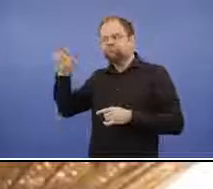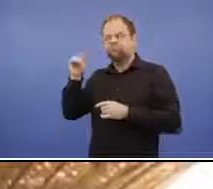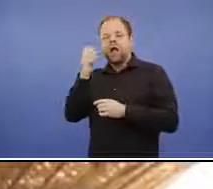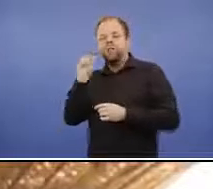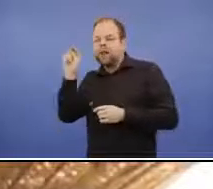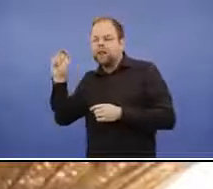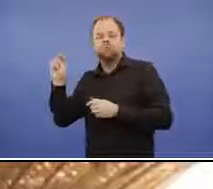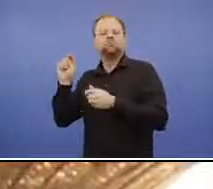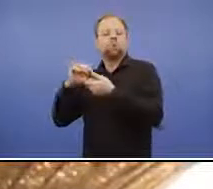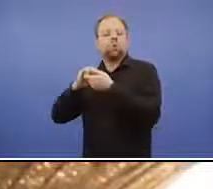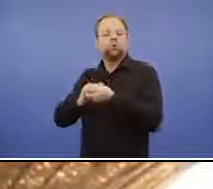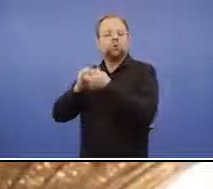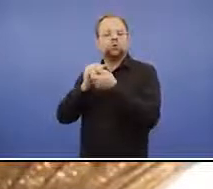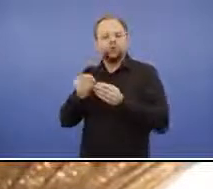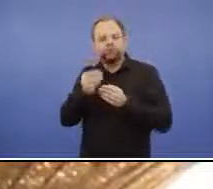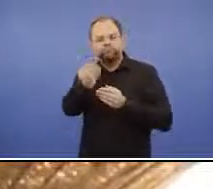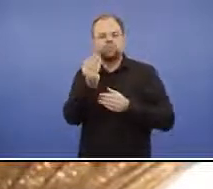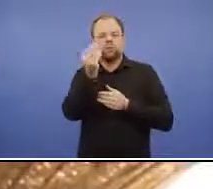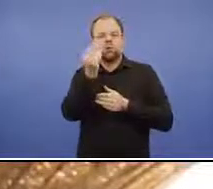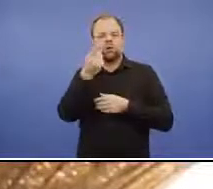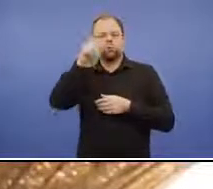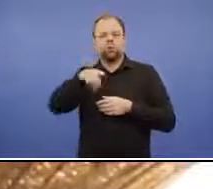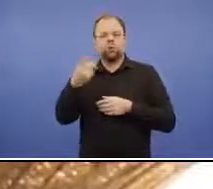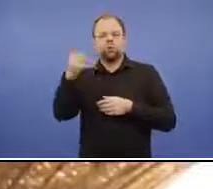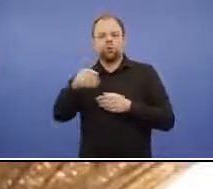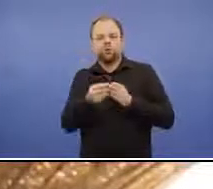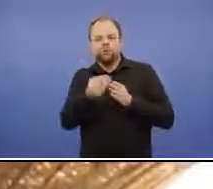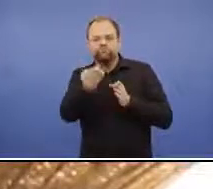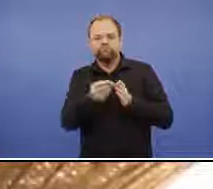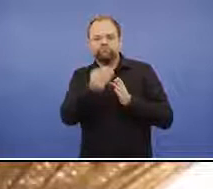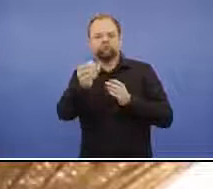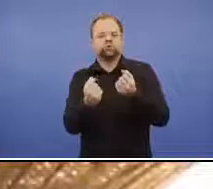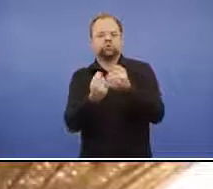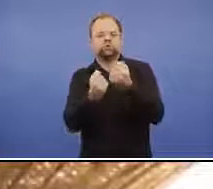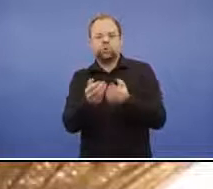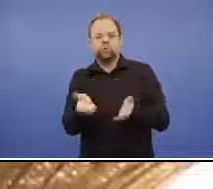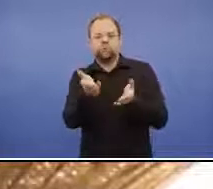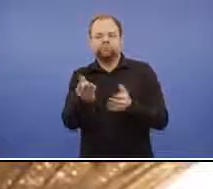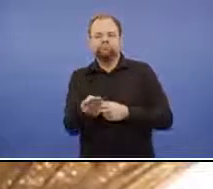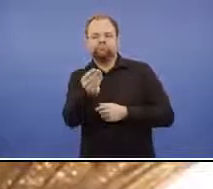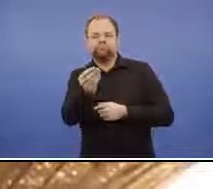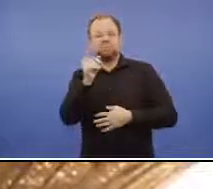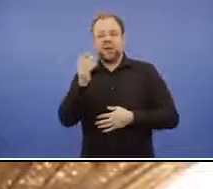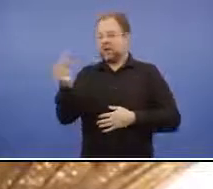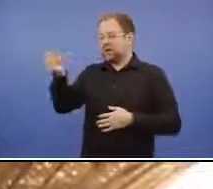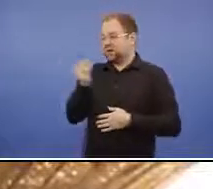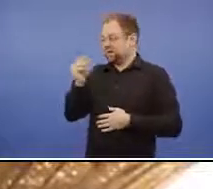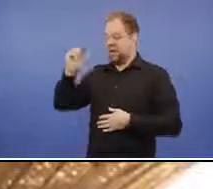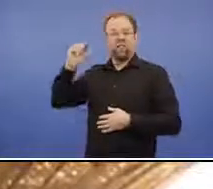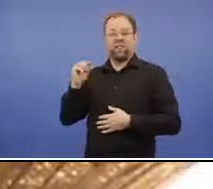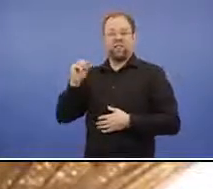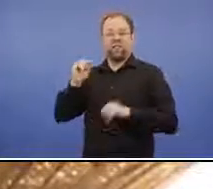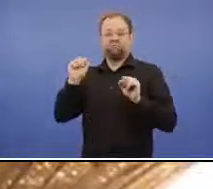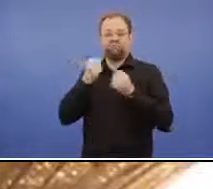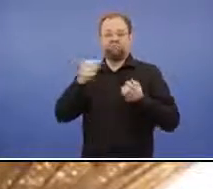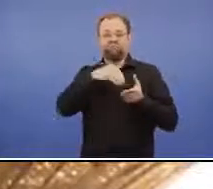such as replacement of assistive devices. Others didn't receive the cash support due to lack of information